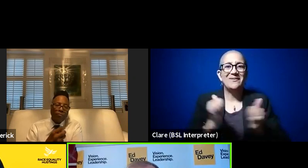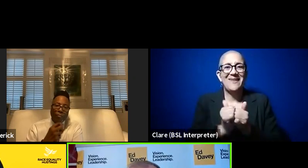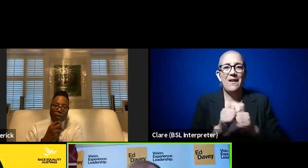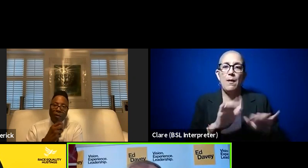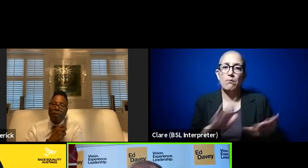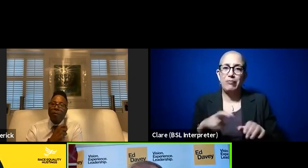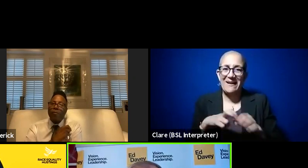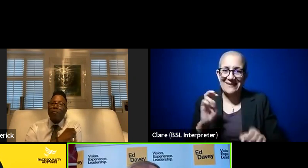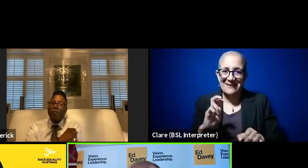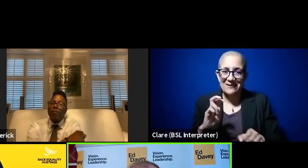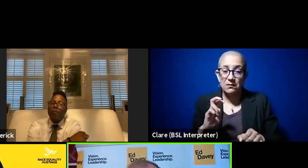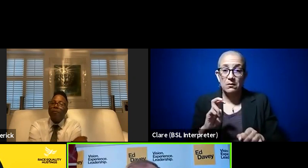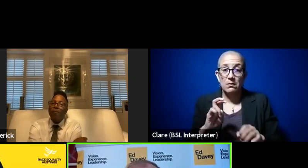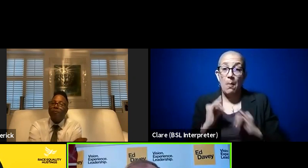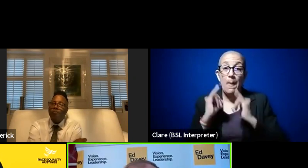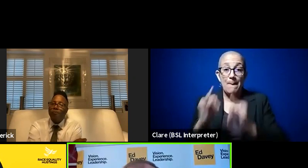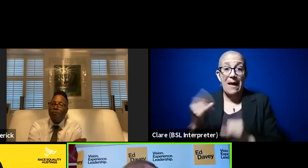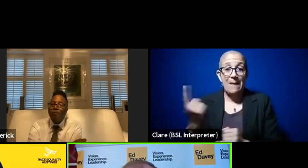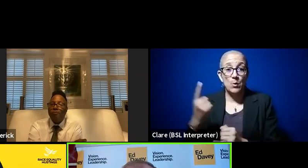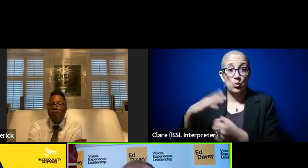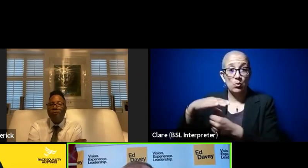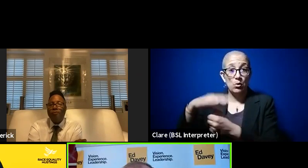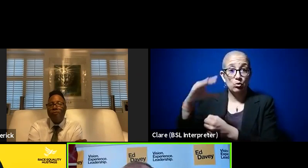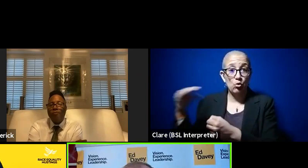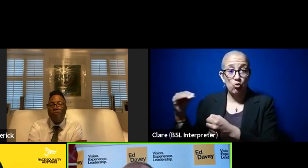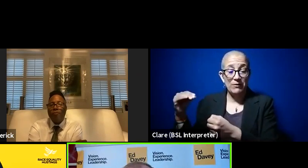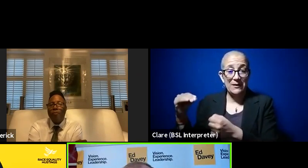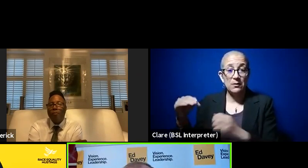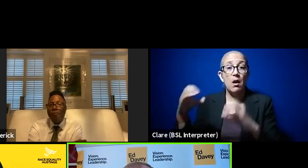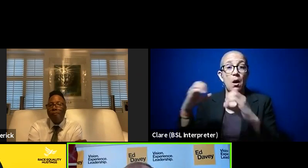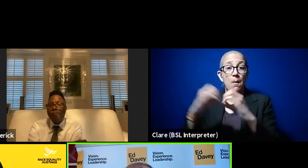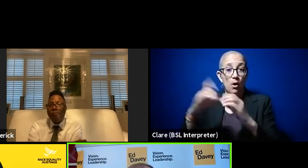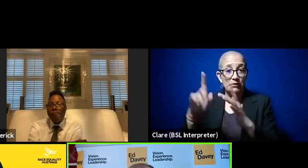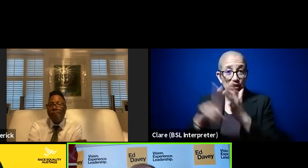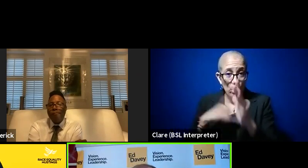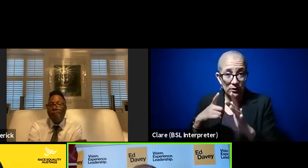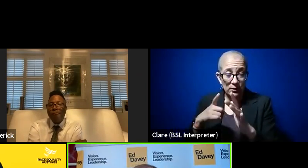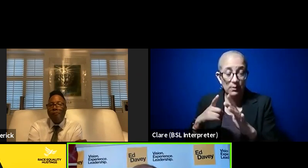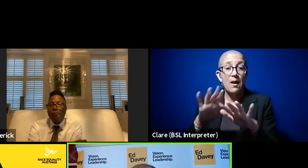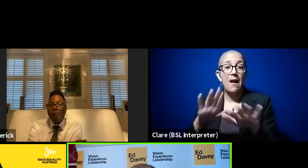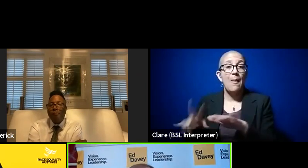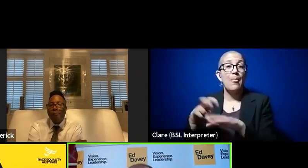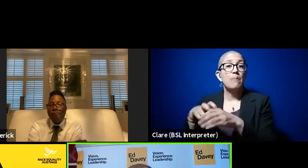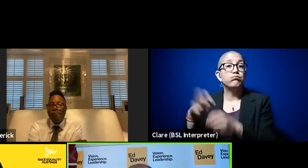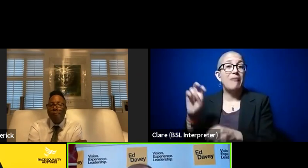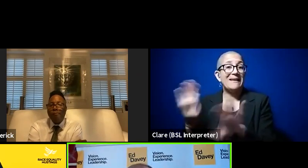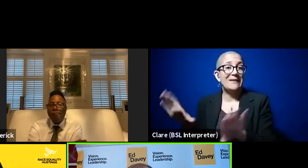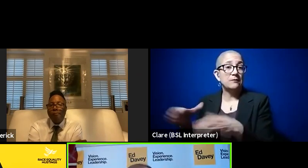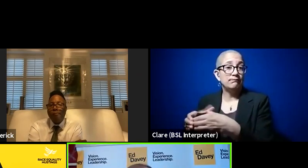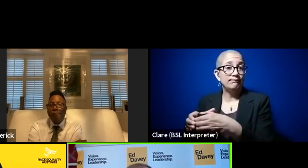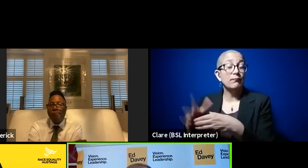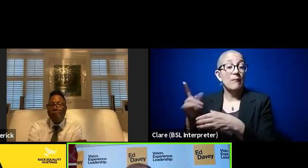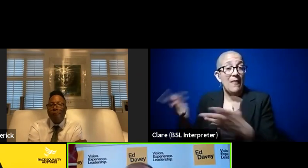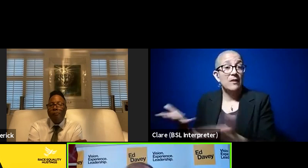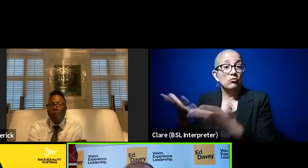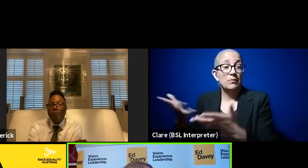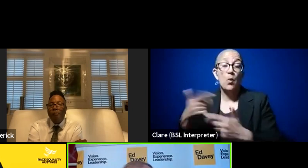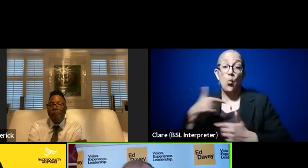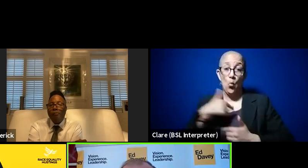lies fair and square with the Tories, with Boris Johnson and the Brexiteers. They've driven it. We were right to